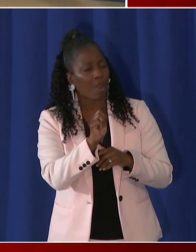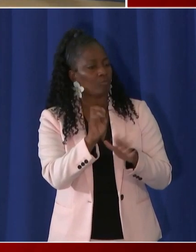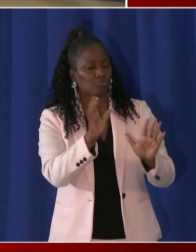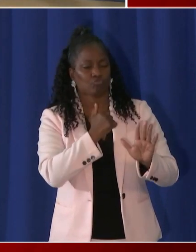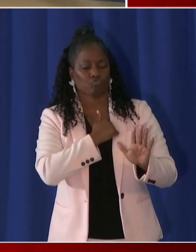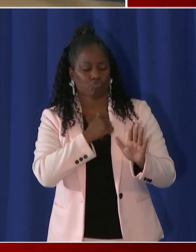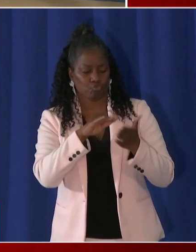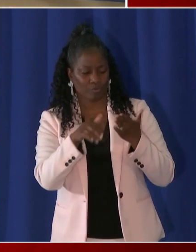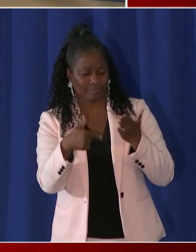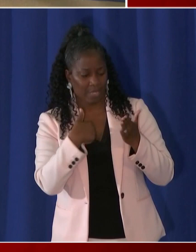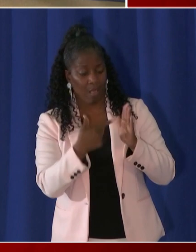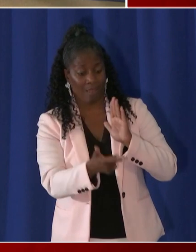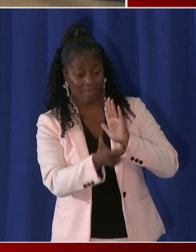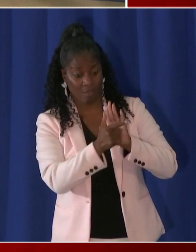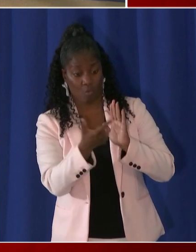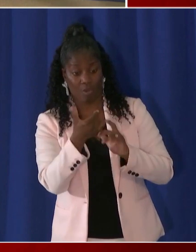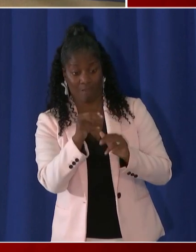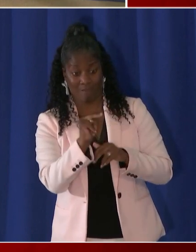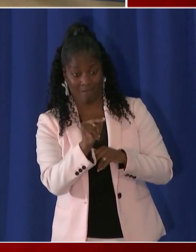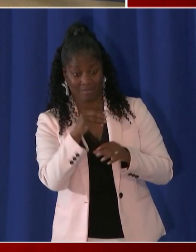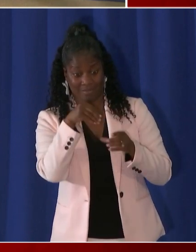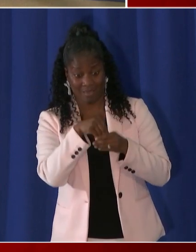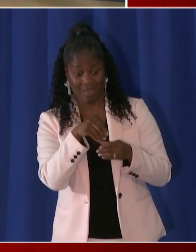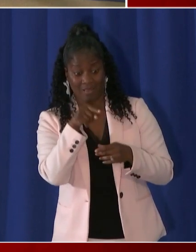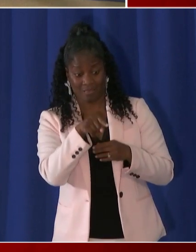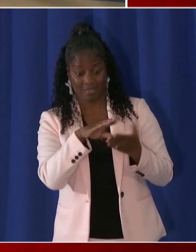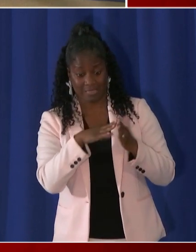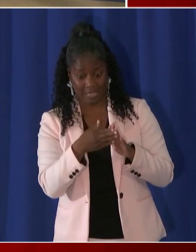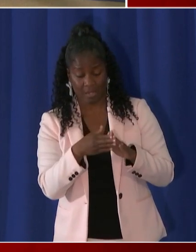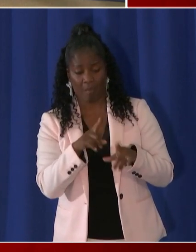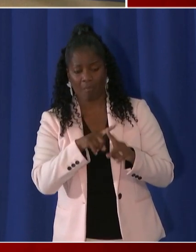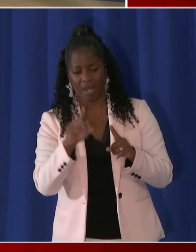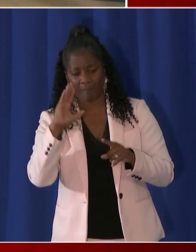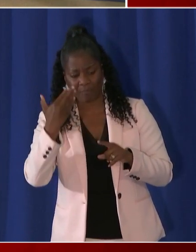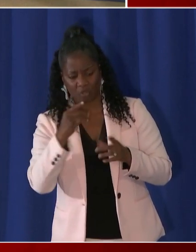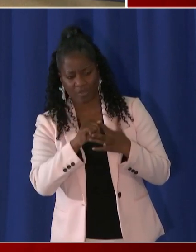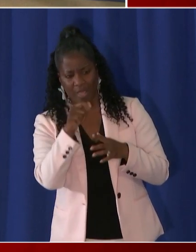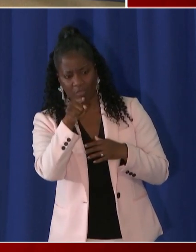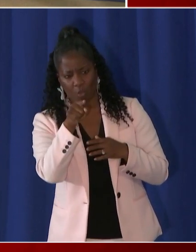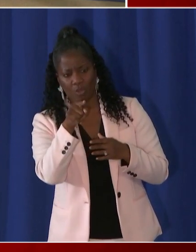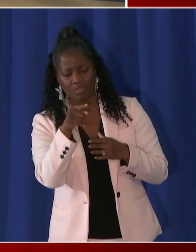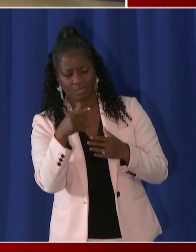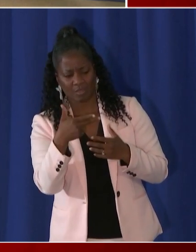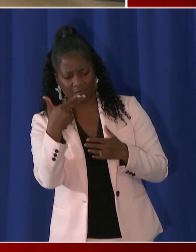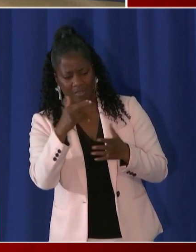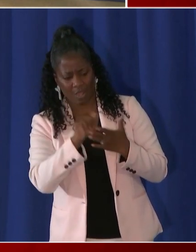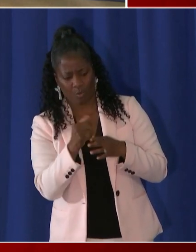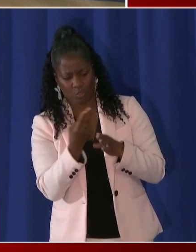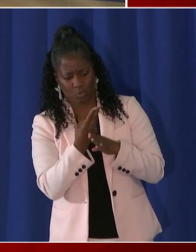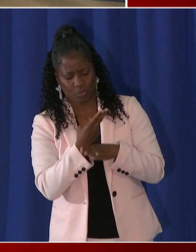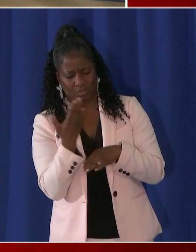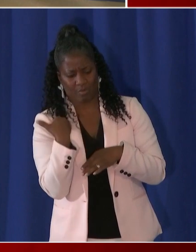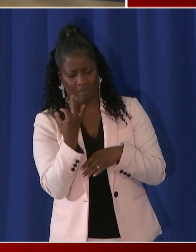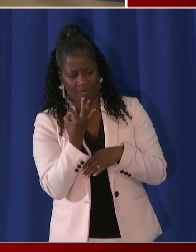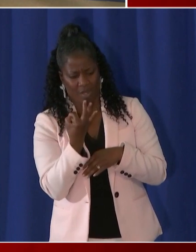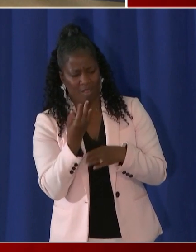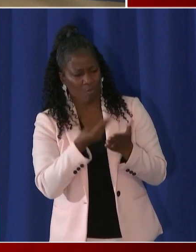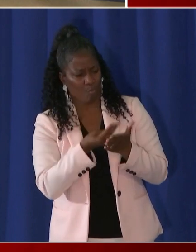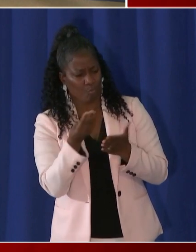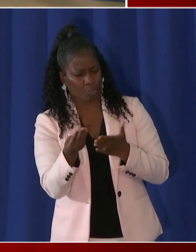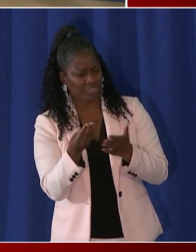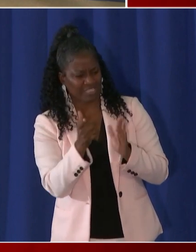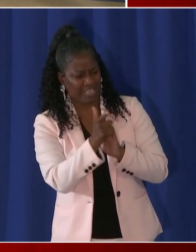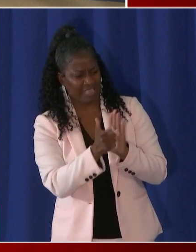guns in the city and drugs. But Chief, you're telling us that it appears that the firearms used Friday were purchased legally. So how